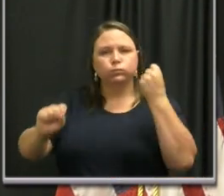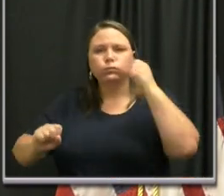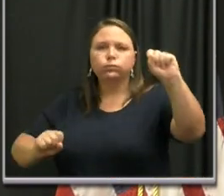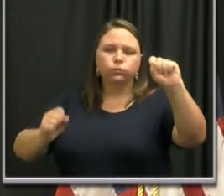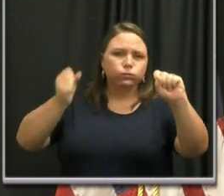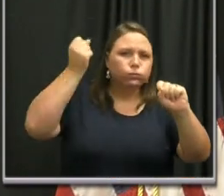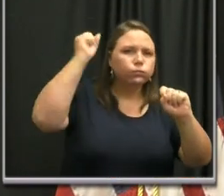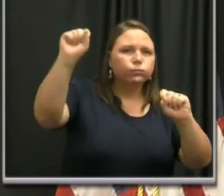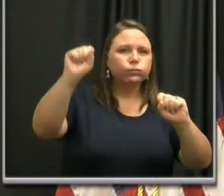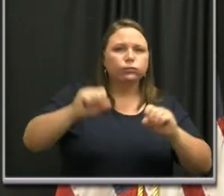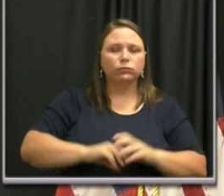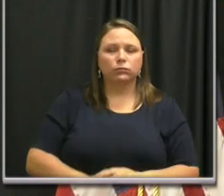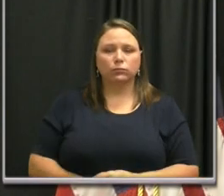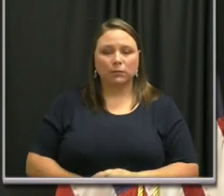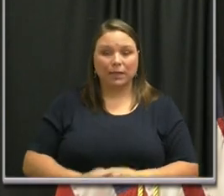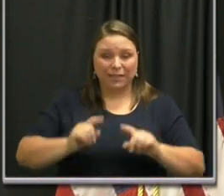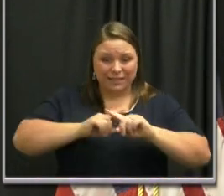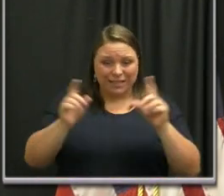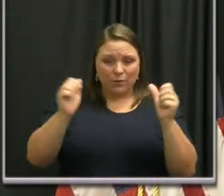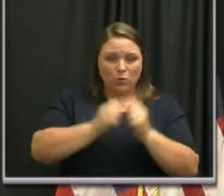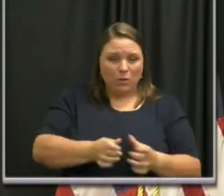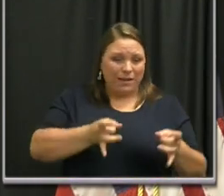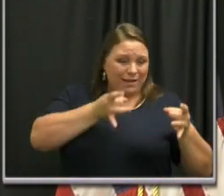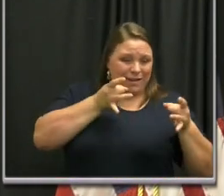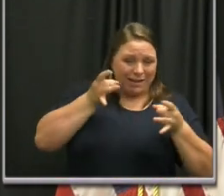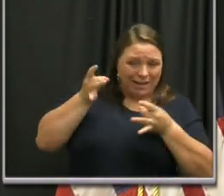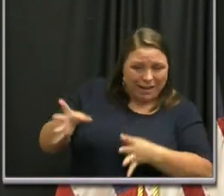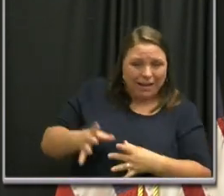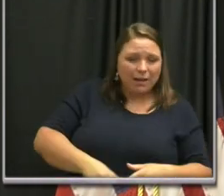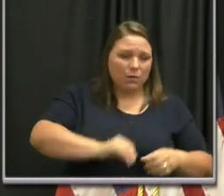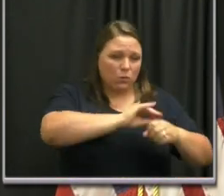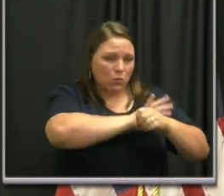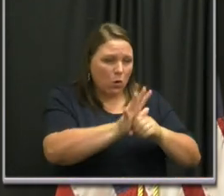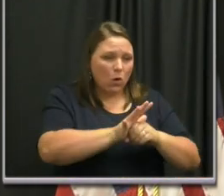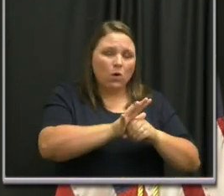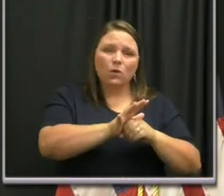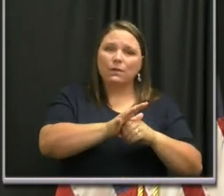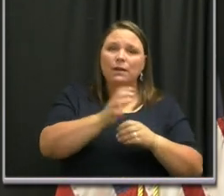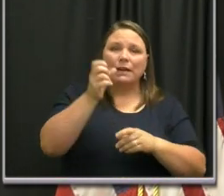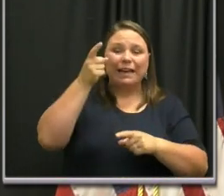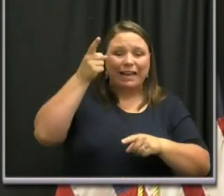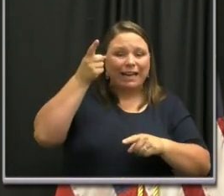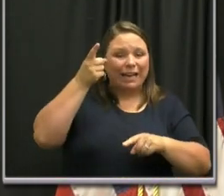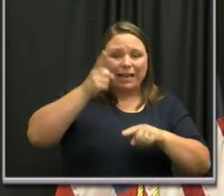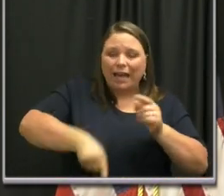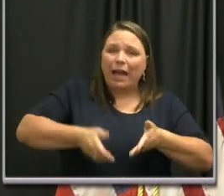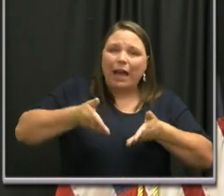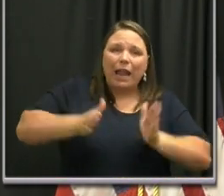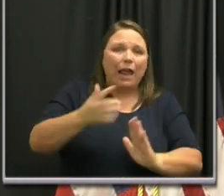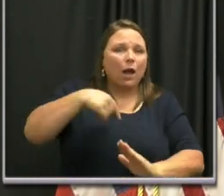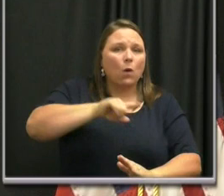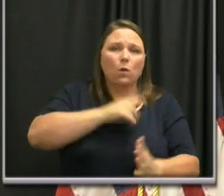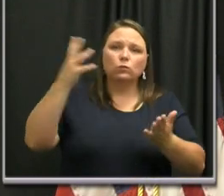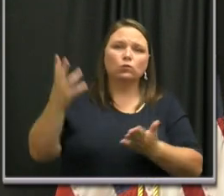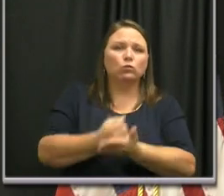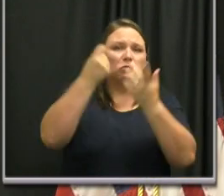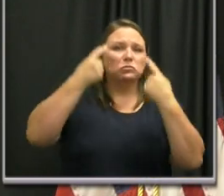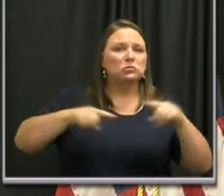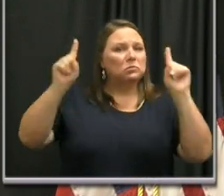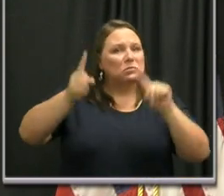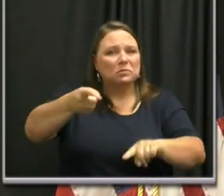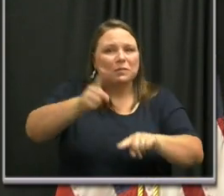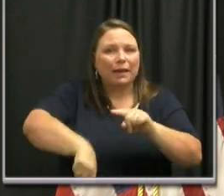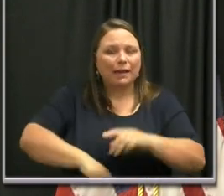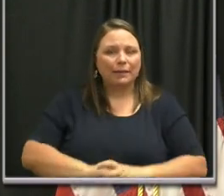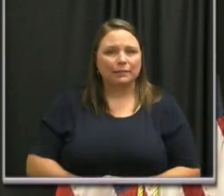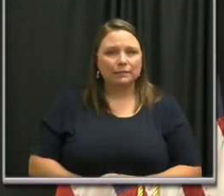The indifference to hate and to COVID-19 will surely prevent us from having victories in these two battles. And